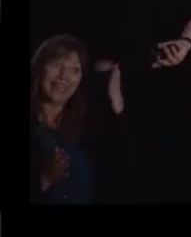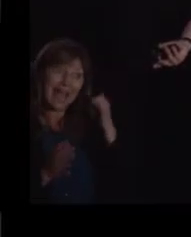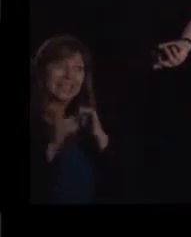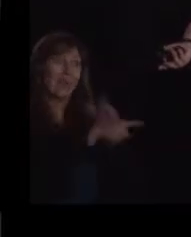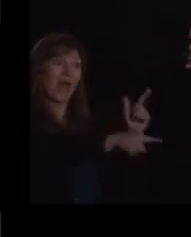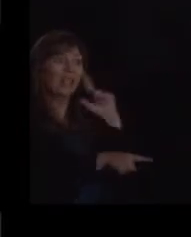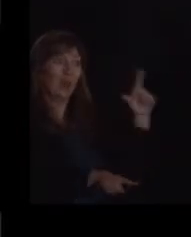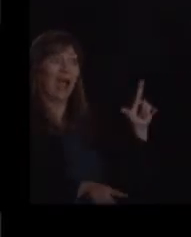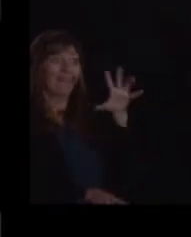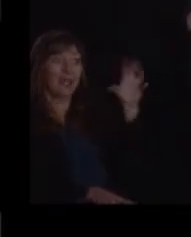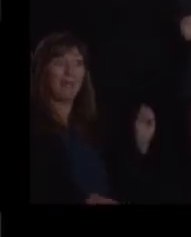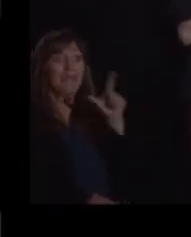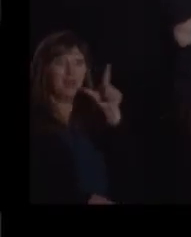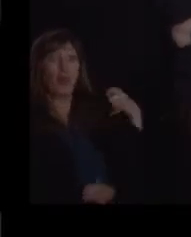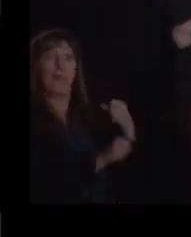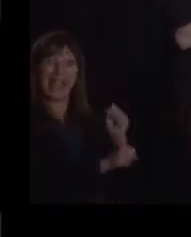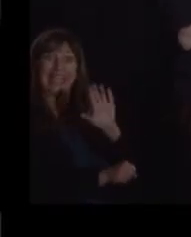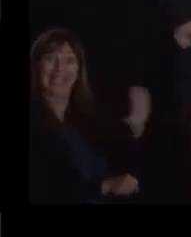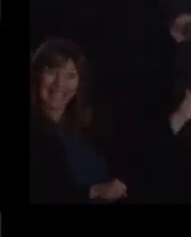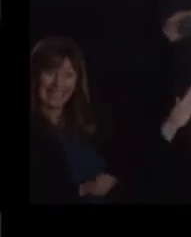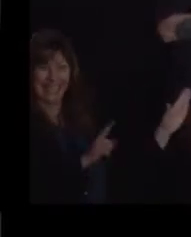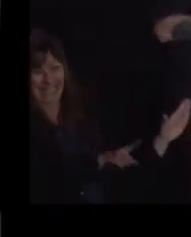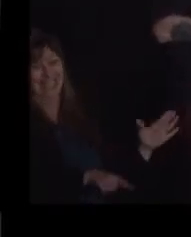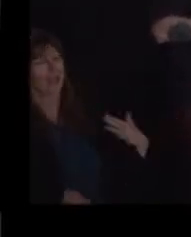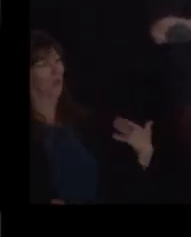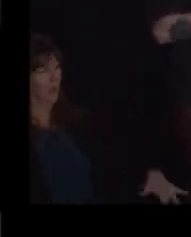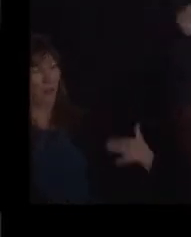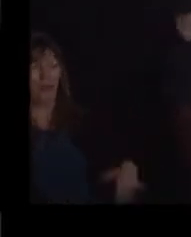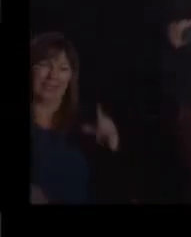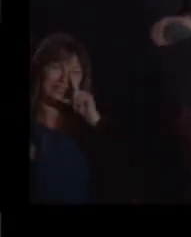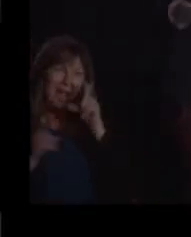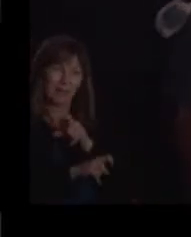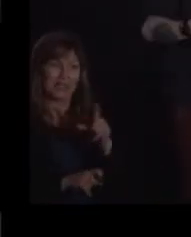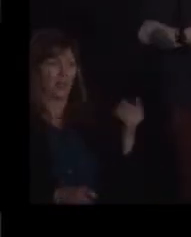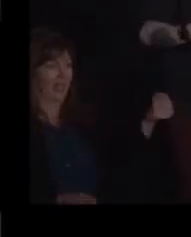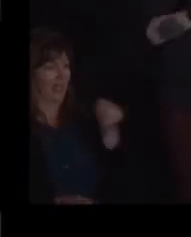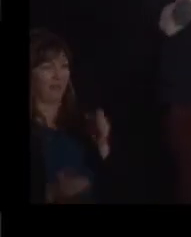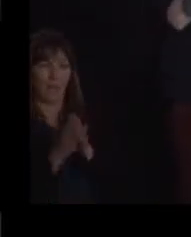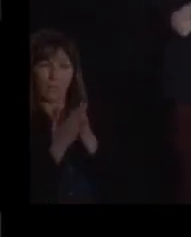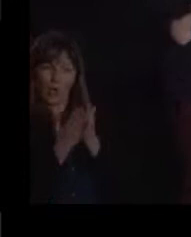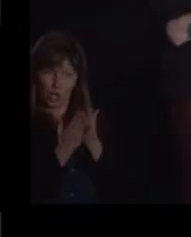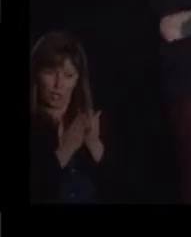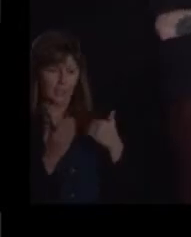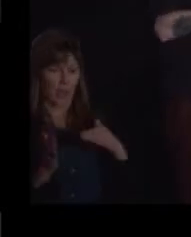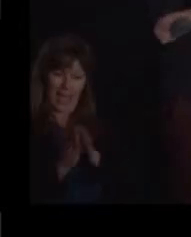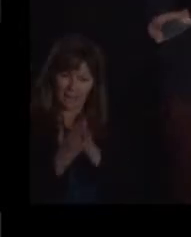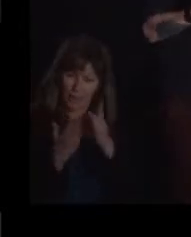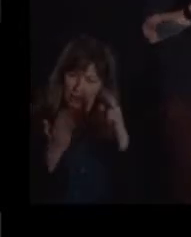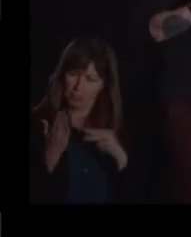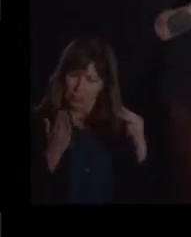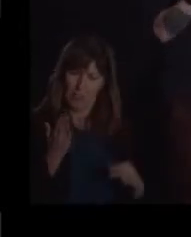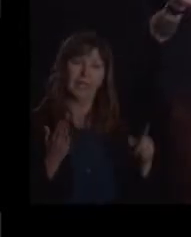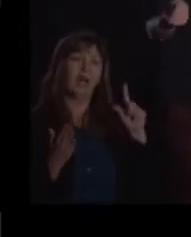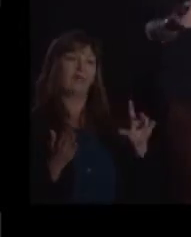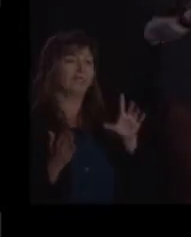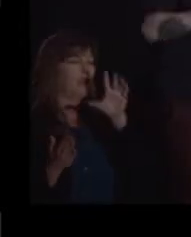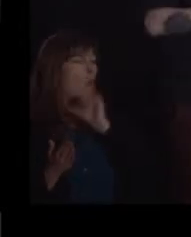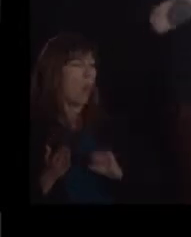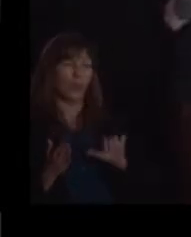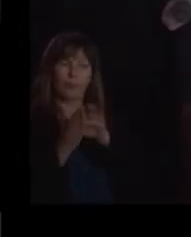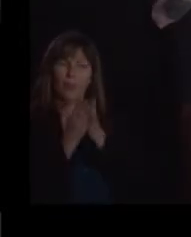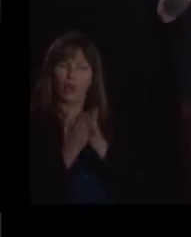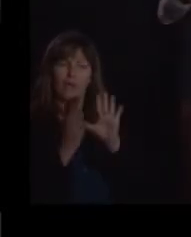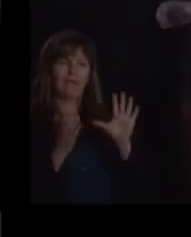with industries? Jesus. So they send this amazing book. I bought the kit that had all the gold and the book, and it was this really old book